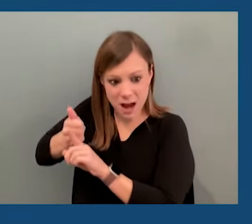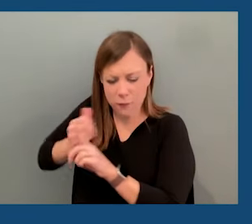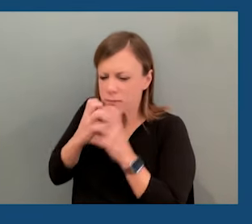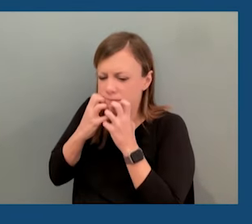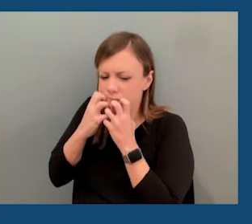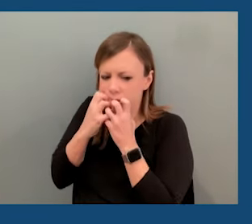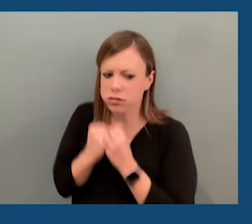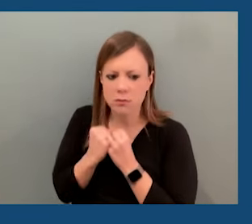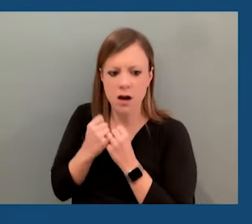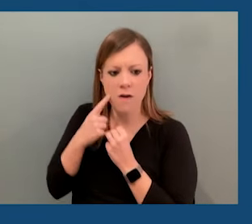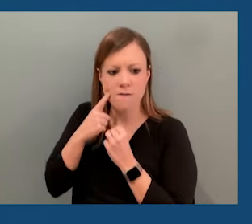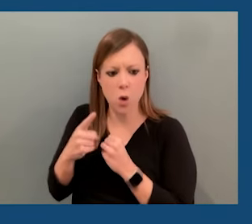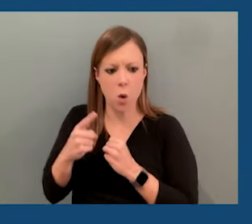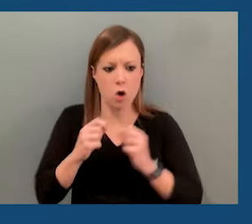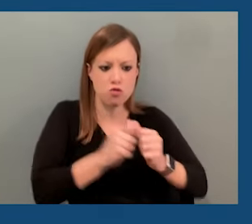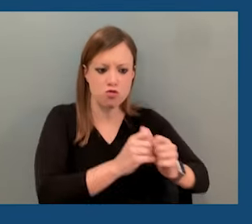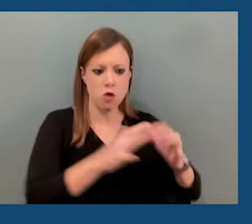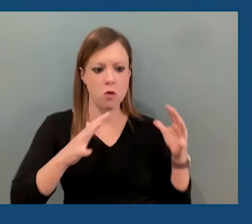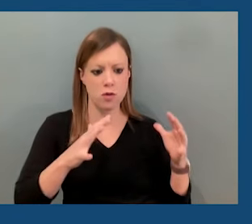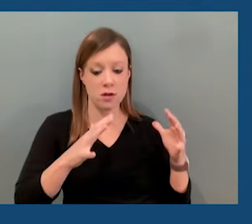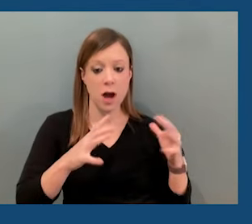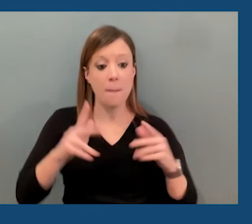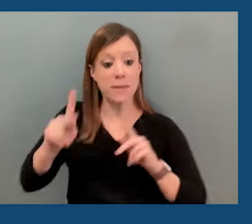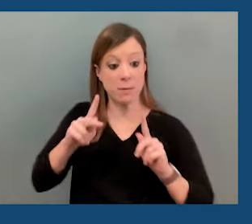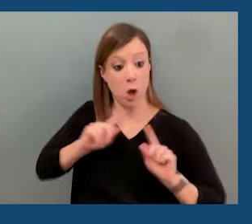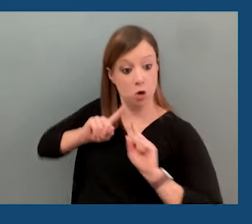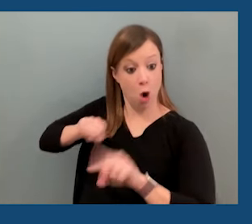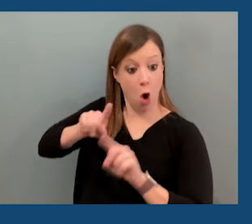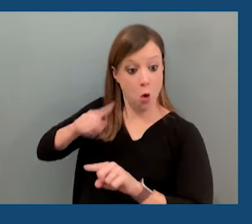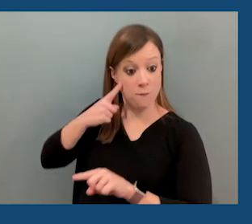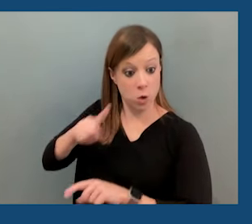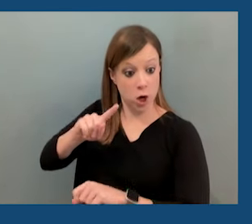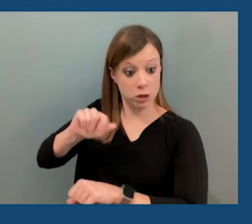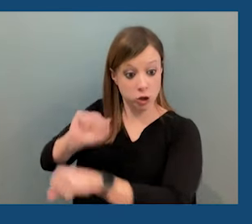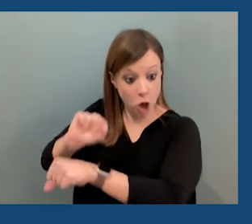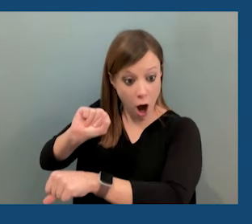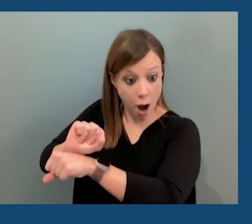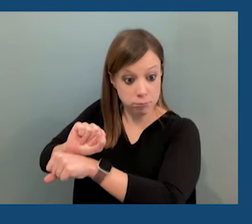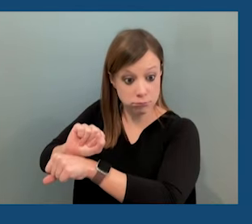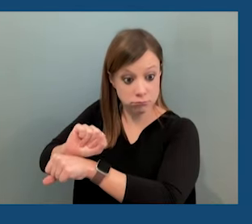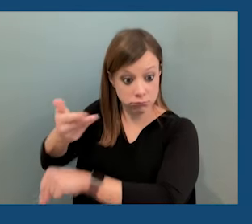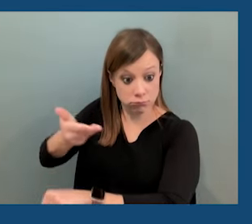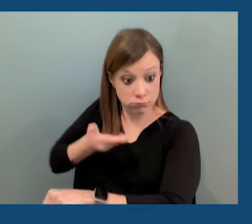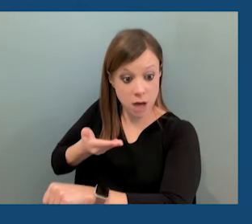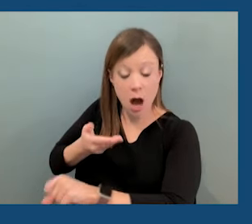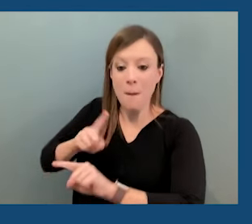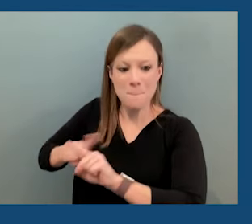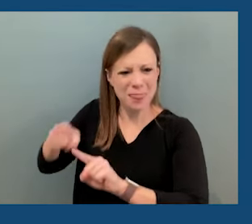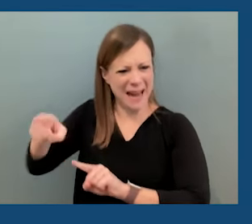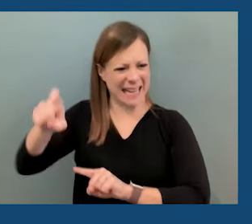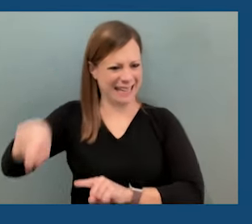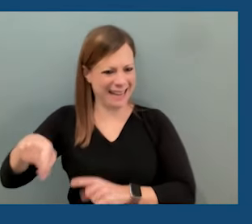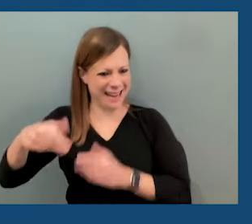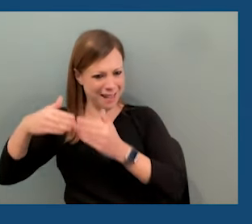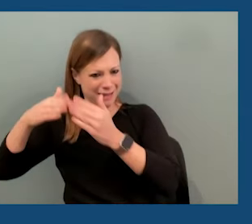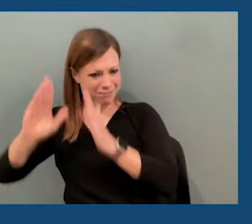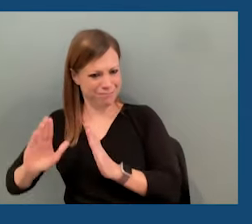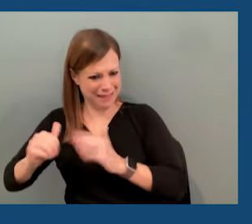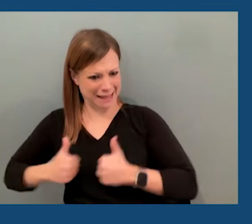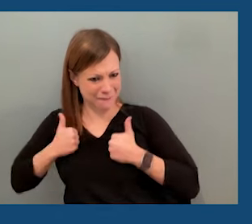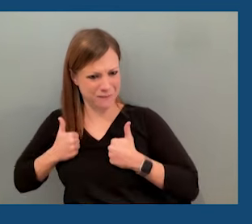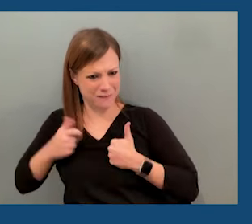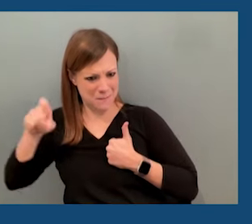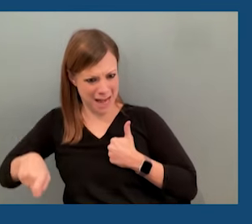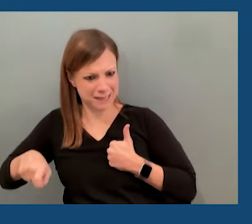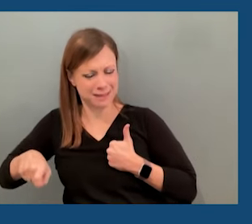growth opportunities, people will come for the jobs, but they need a place to live. And that's why at the Department of State, through these programs, we